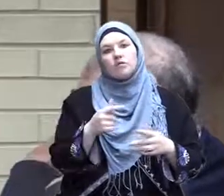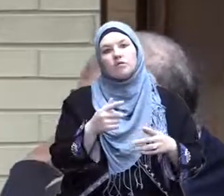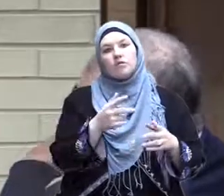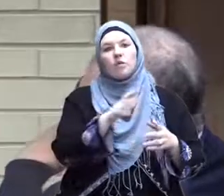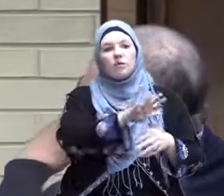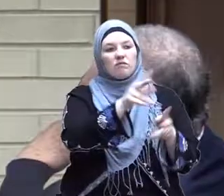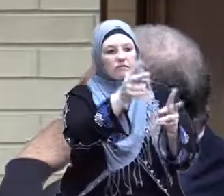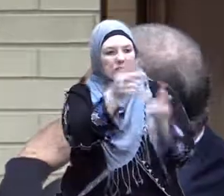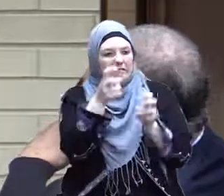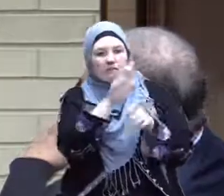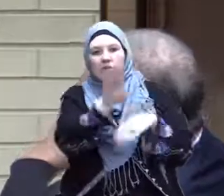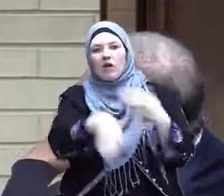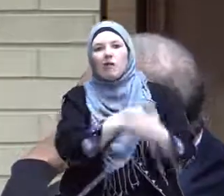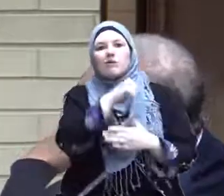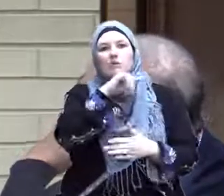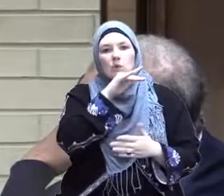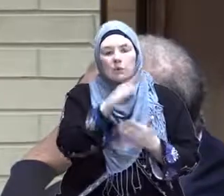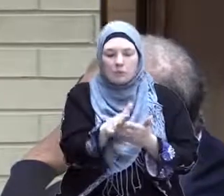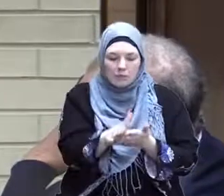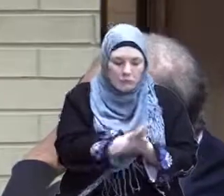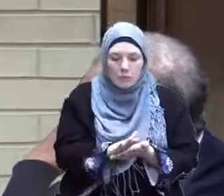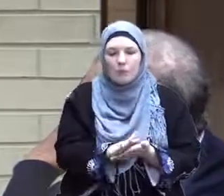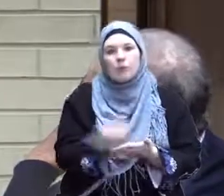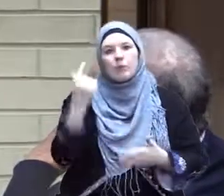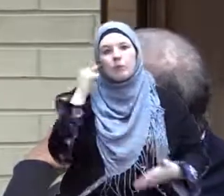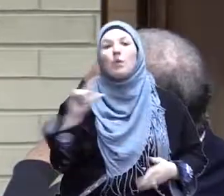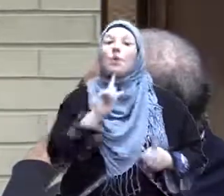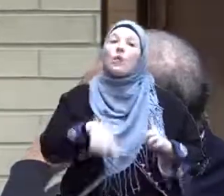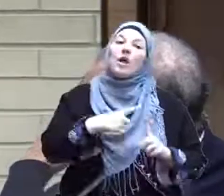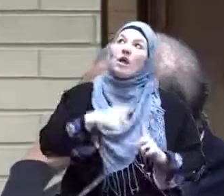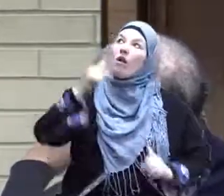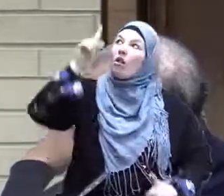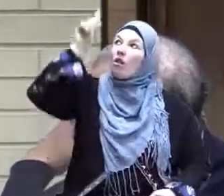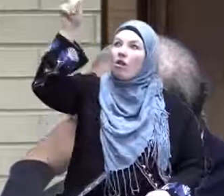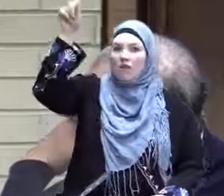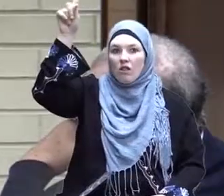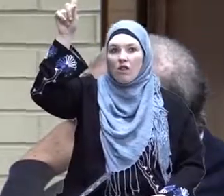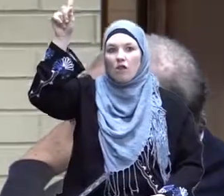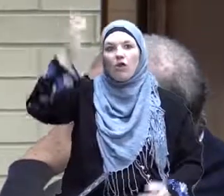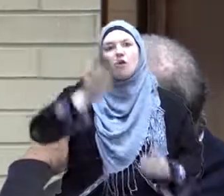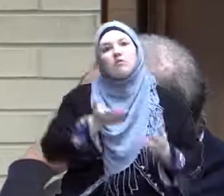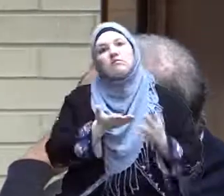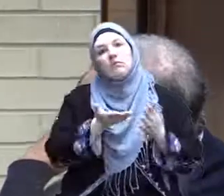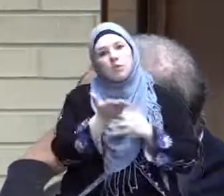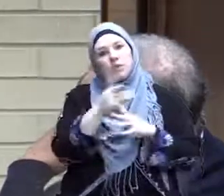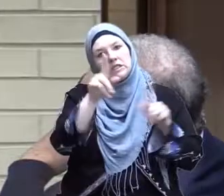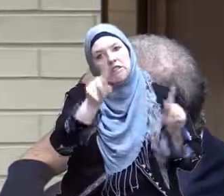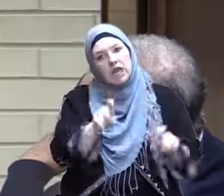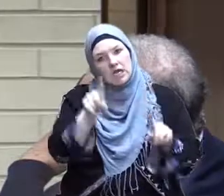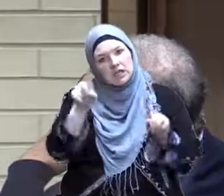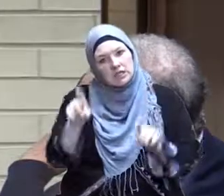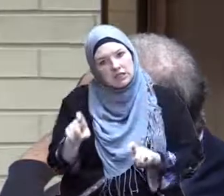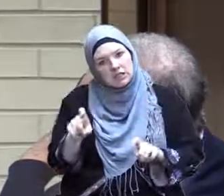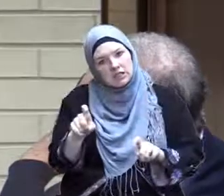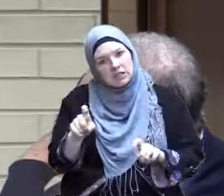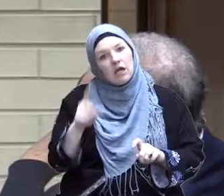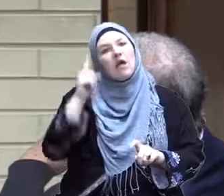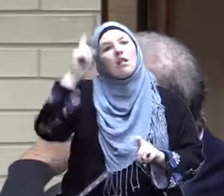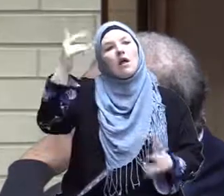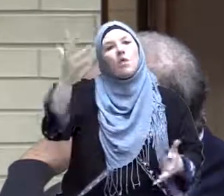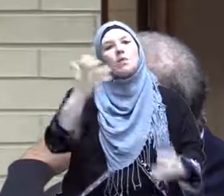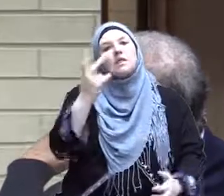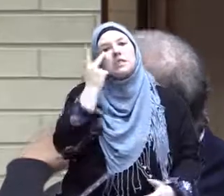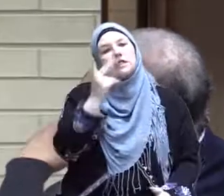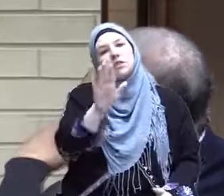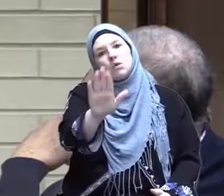all pollutants as pure gold. So when Allah puts you through a test, He wants to see